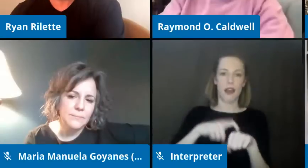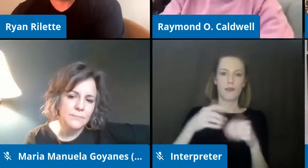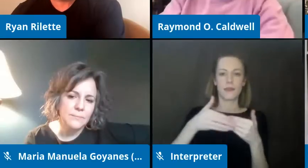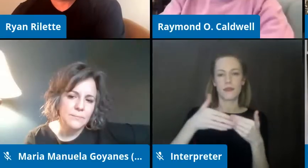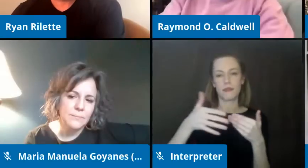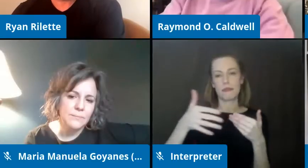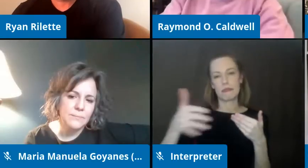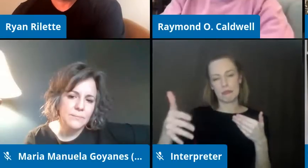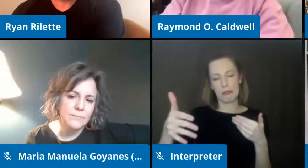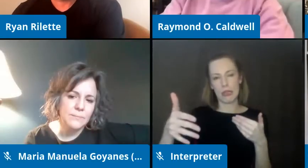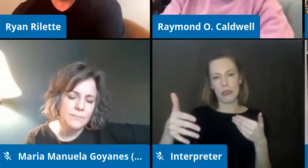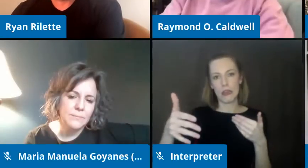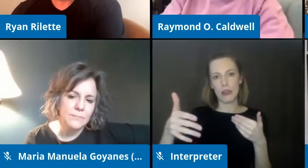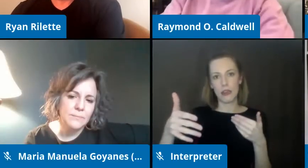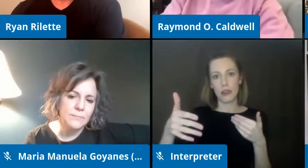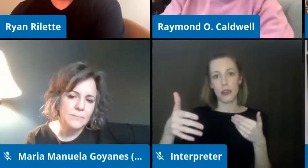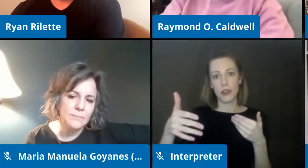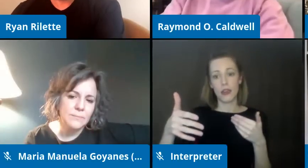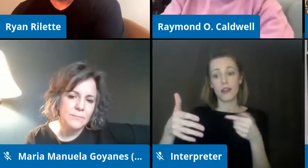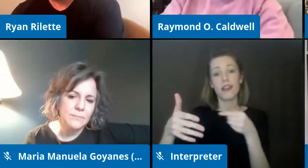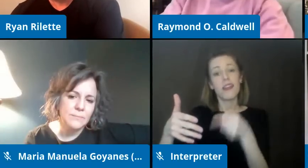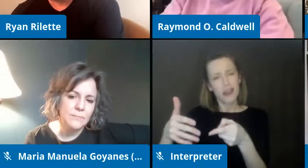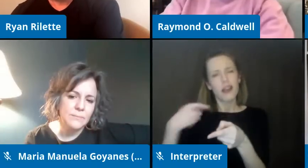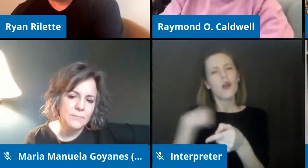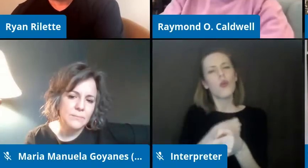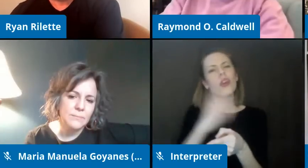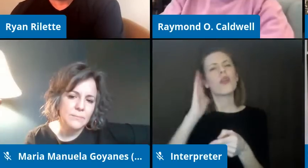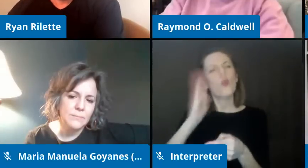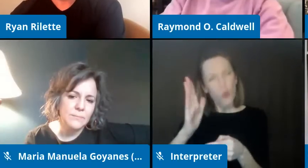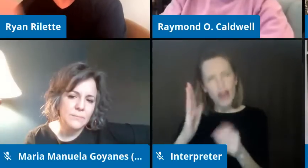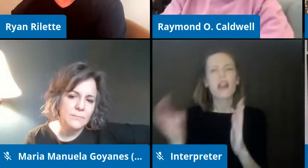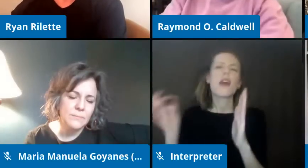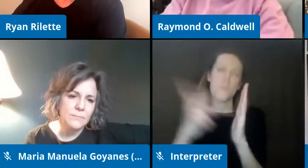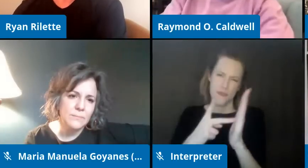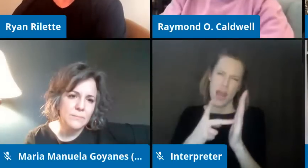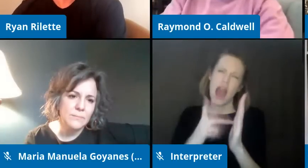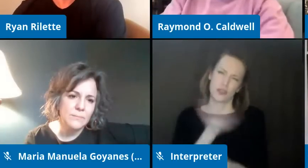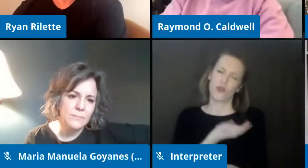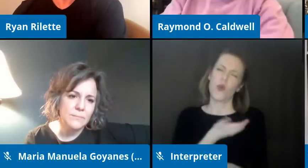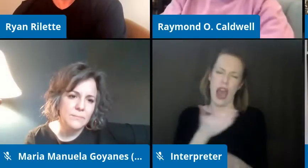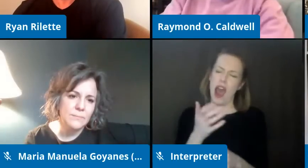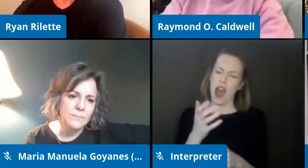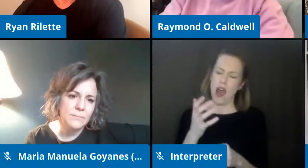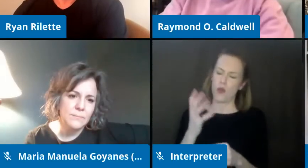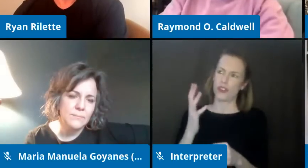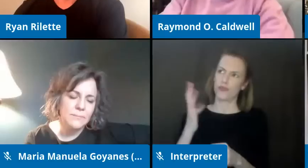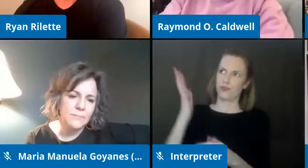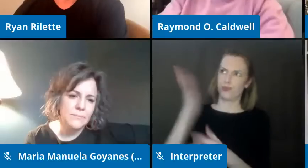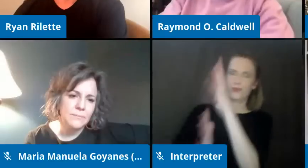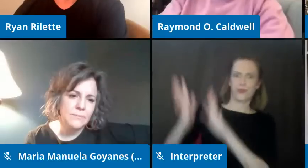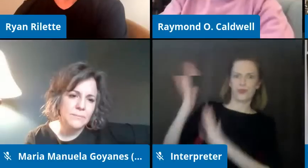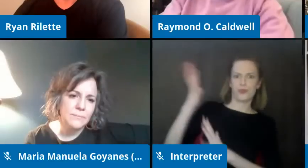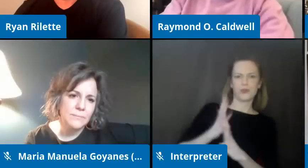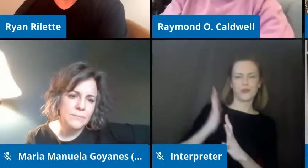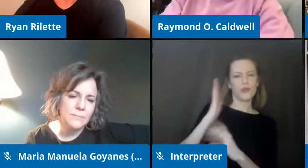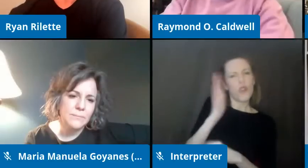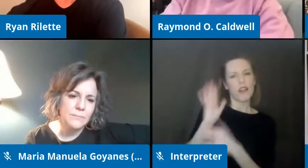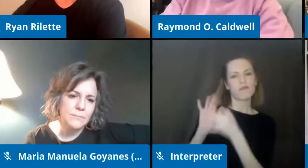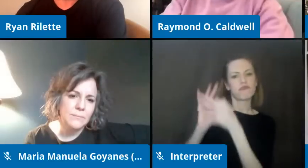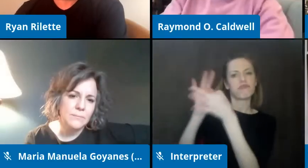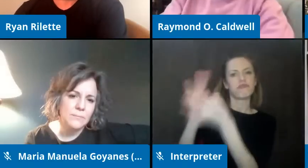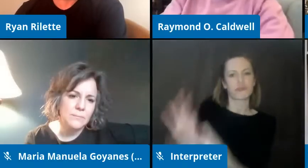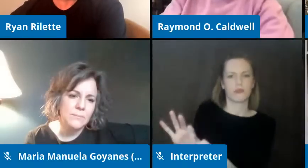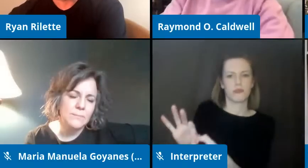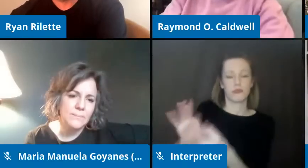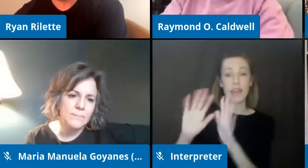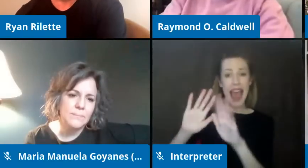that is similar to where we have been. How long it will take to get back to where we just were is very